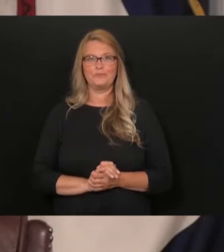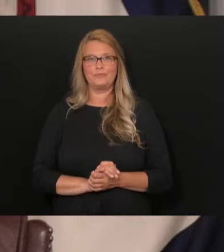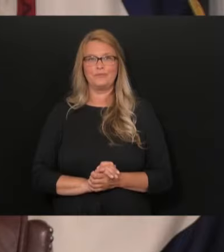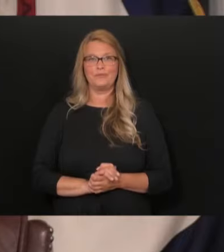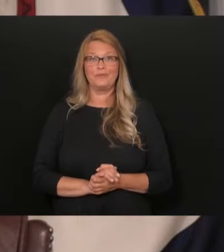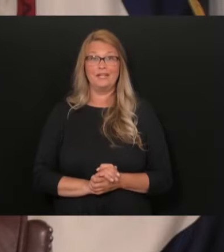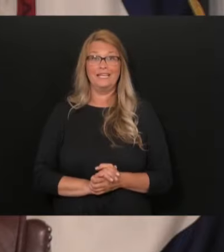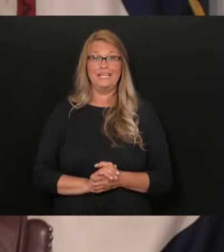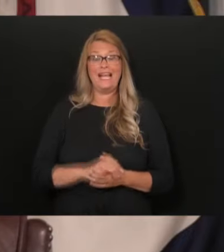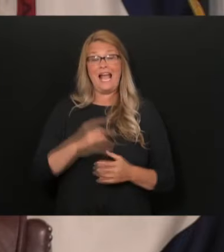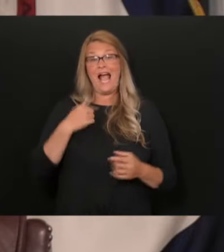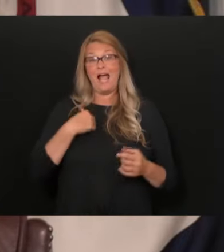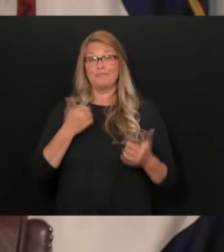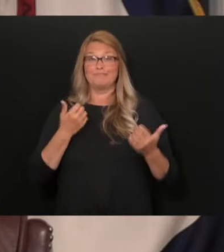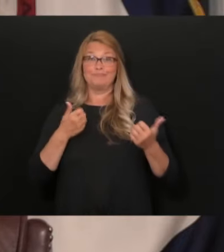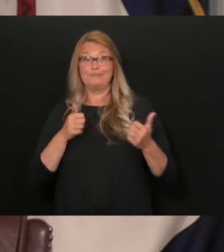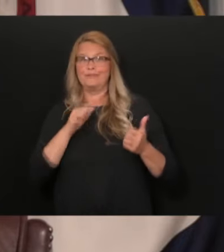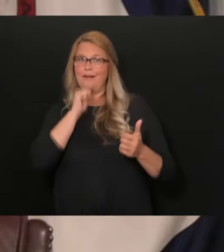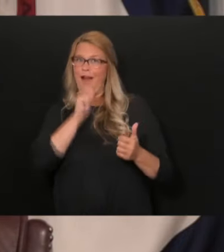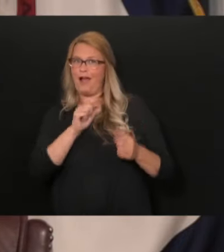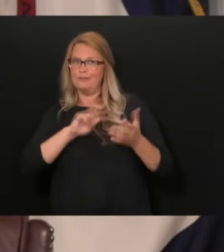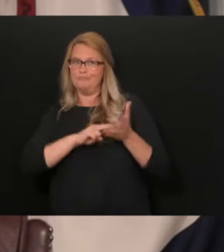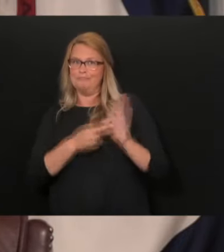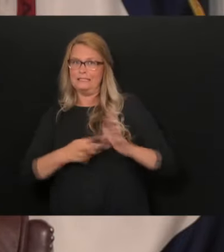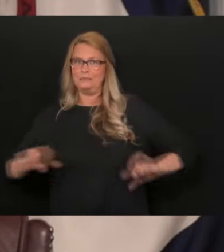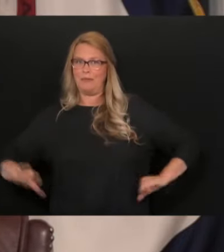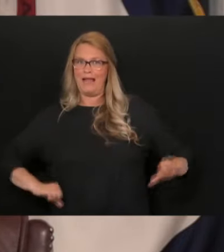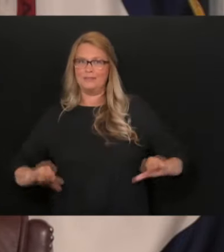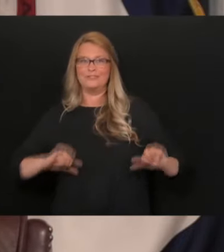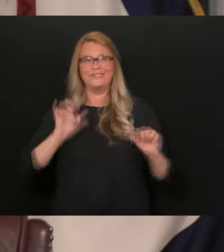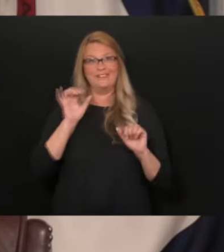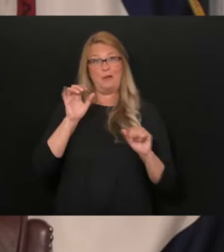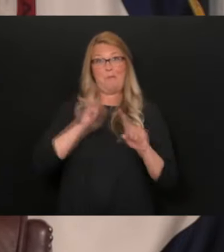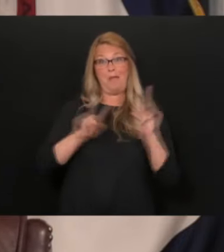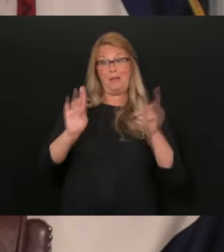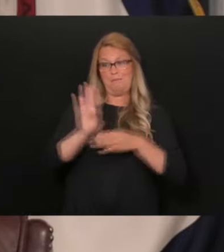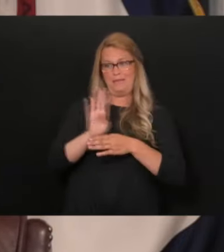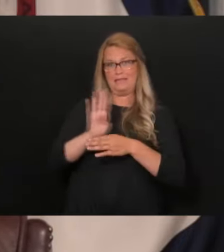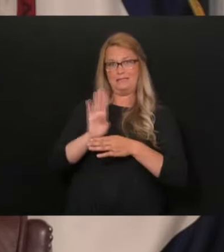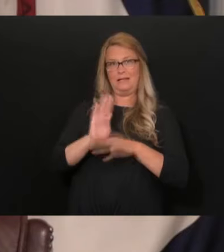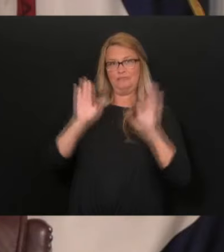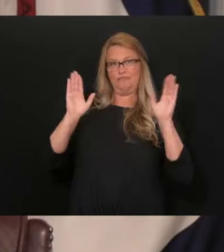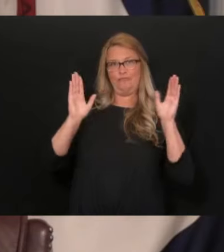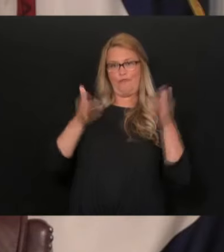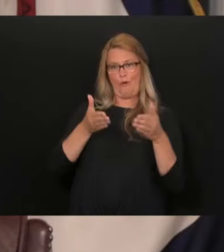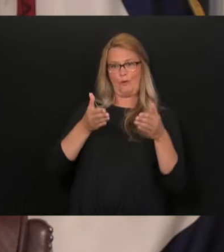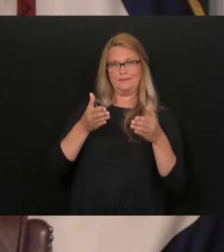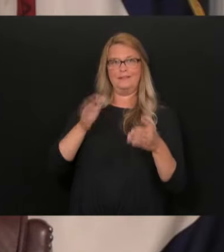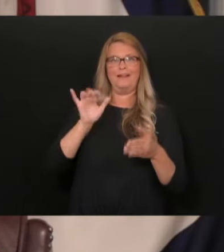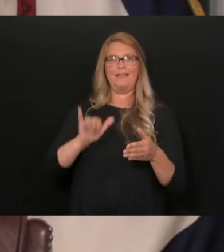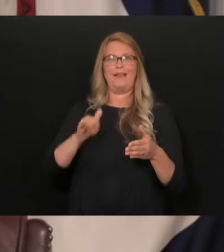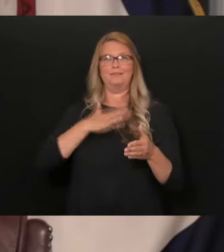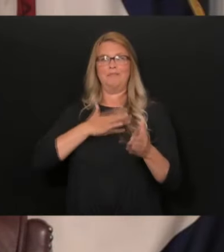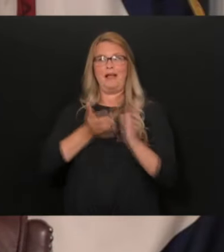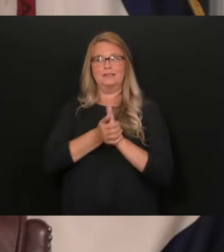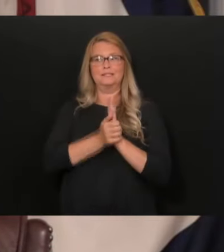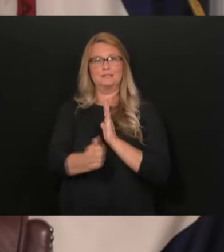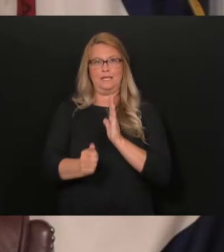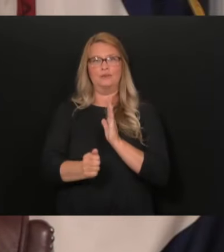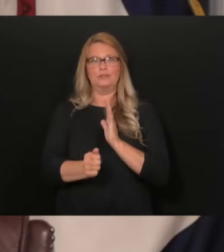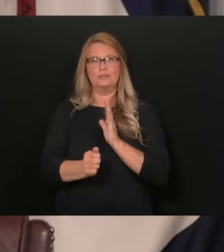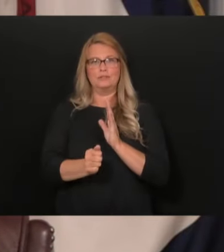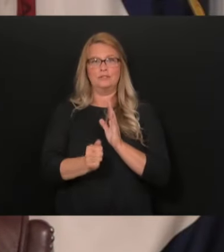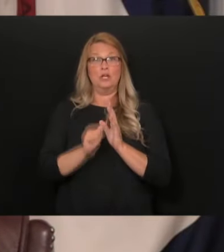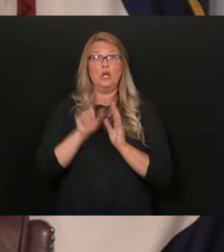this braggadociously at all, but this is my wheelhouse. This is right where I'm in my wheelhouse. When you get into the